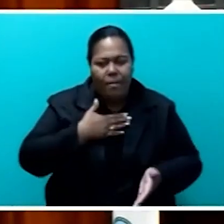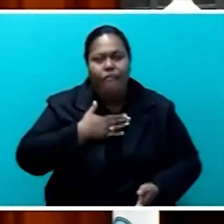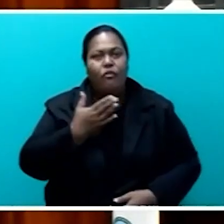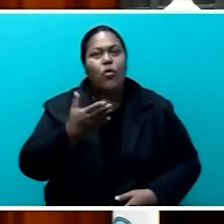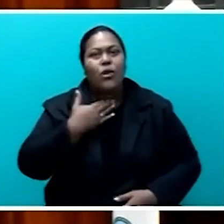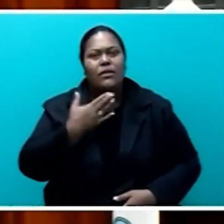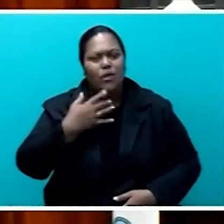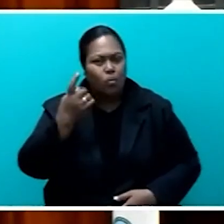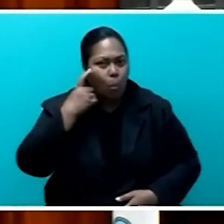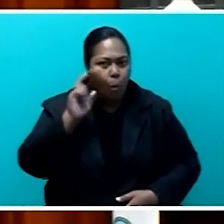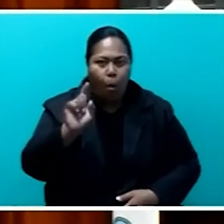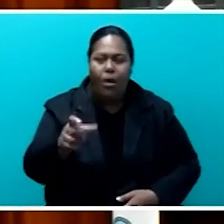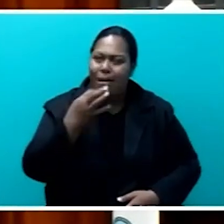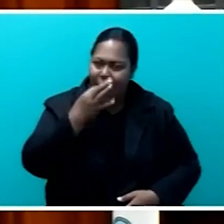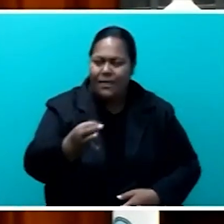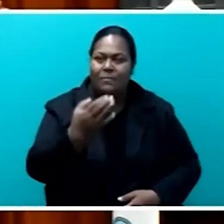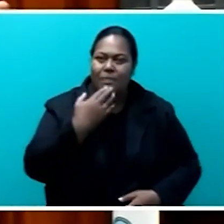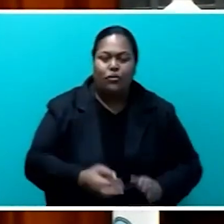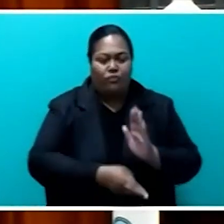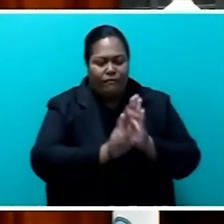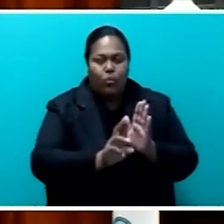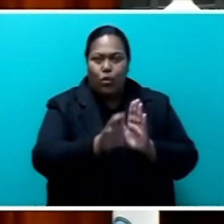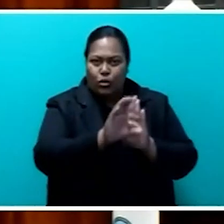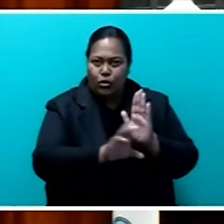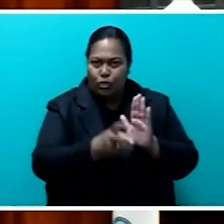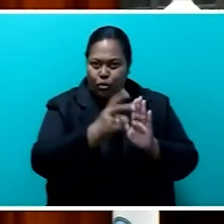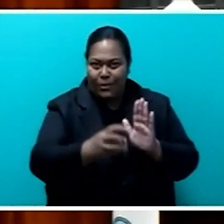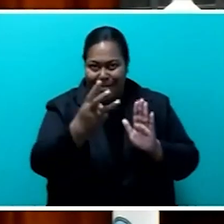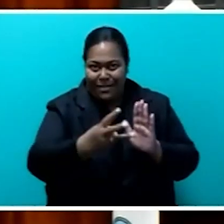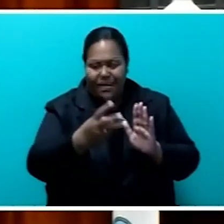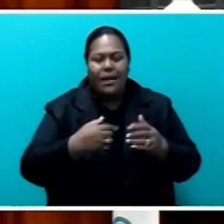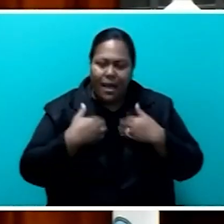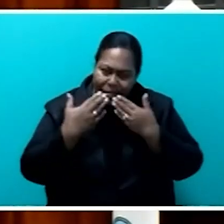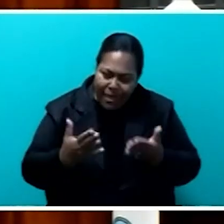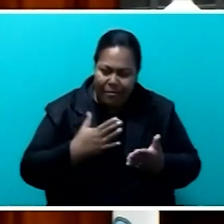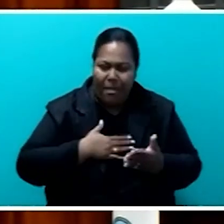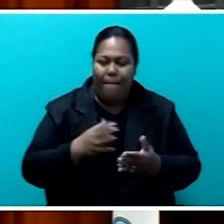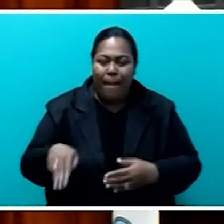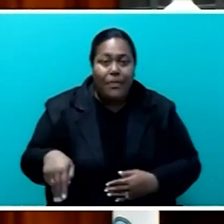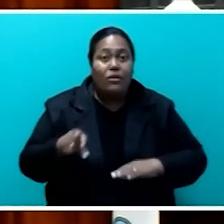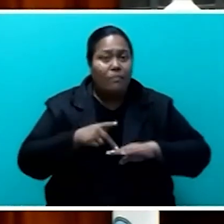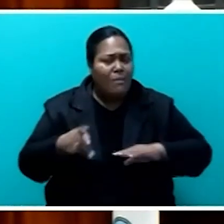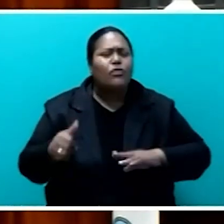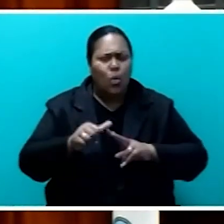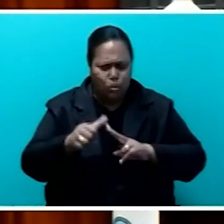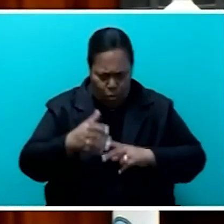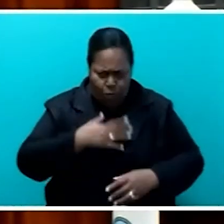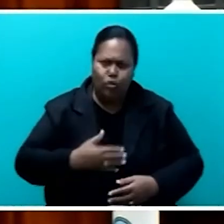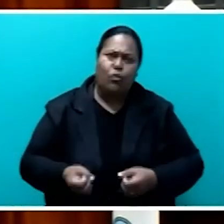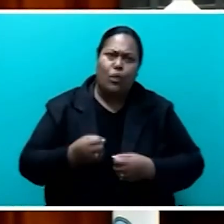of the 2013 Constitution. And I thank my fellow honourable MPs who also wanted to make a statement